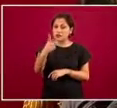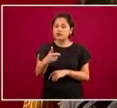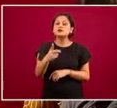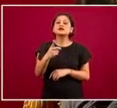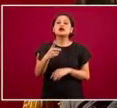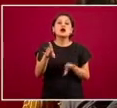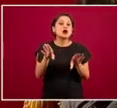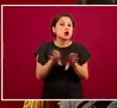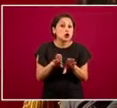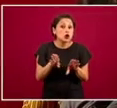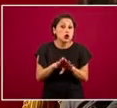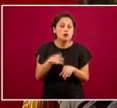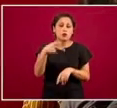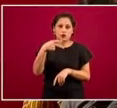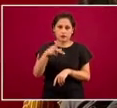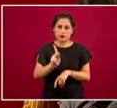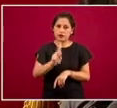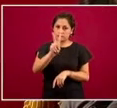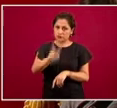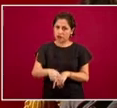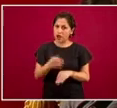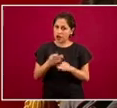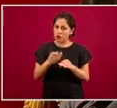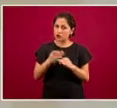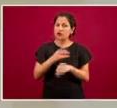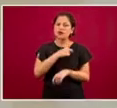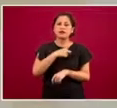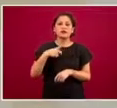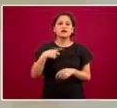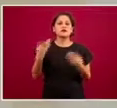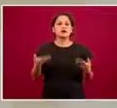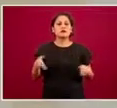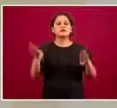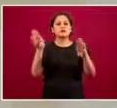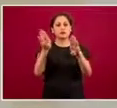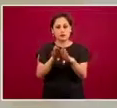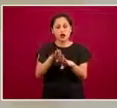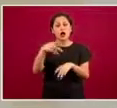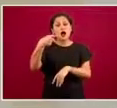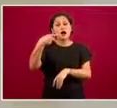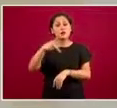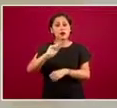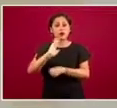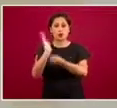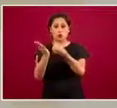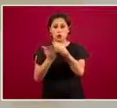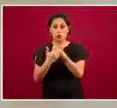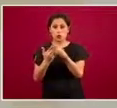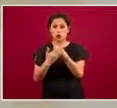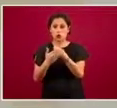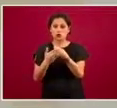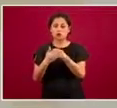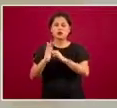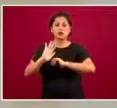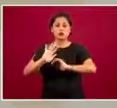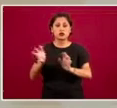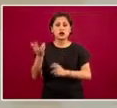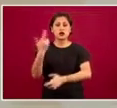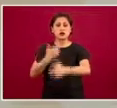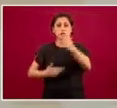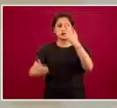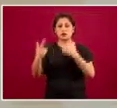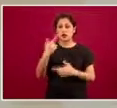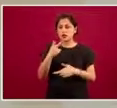resorts, hotels that they are of course right now closed. All of them have suspended activities,